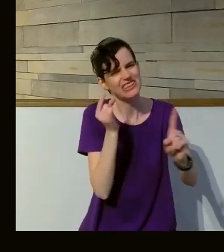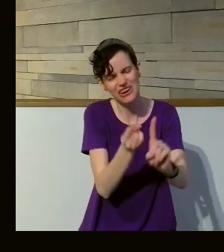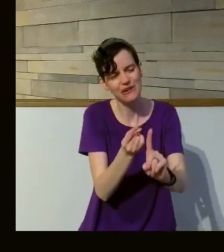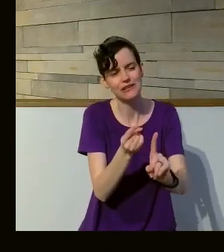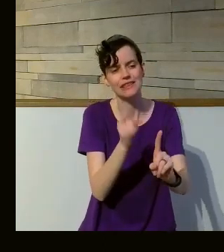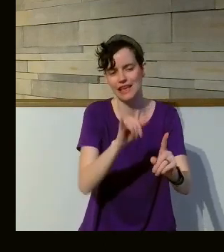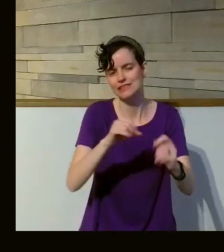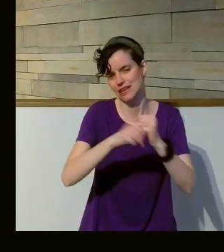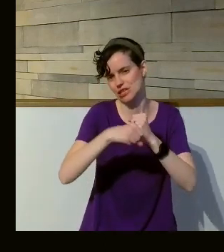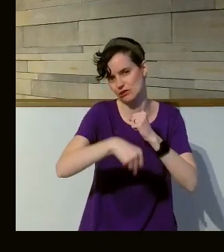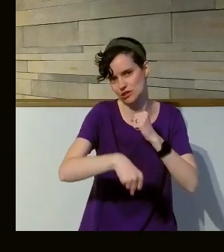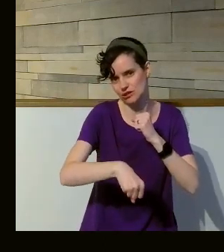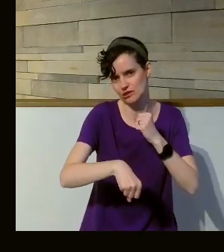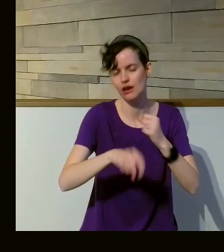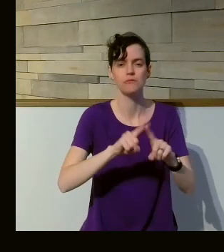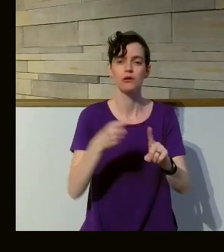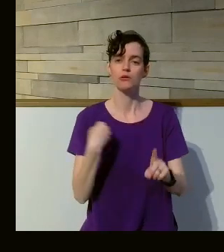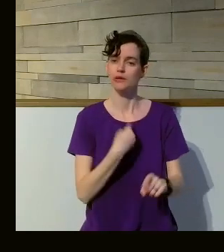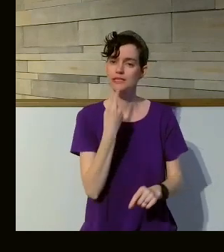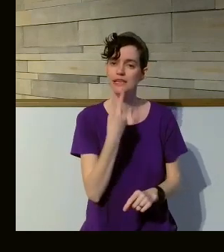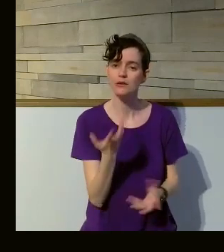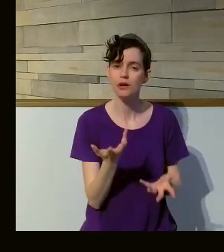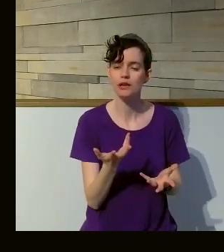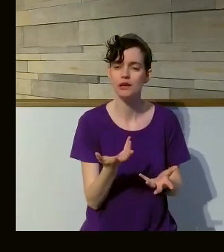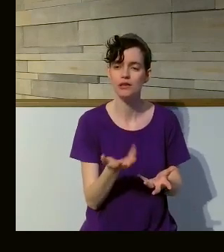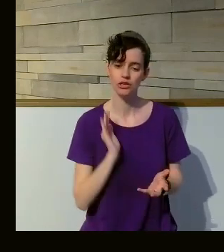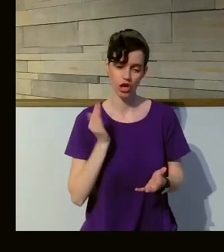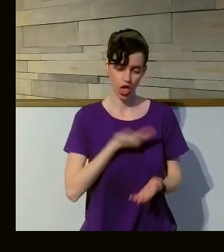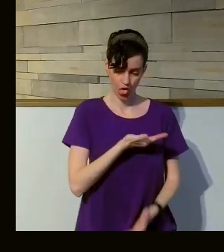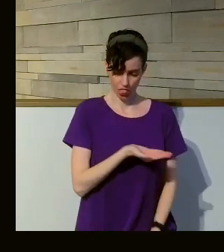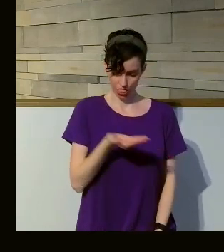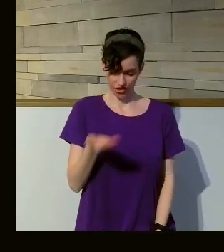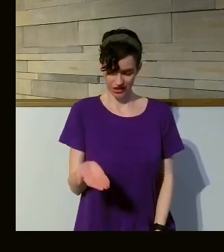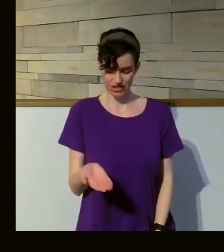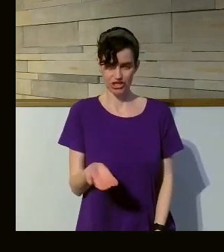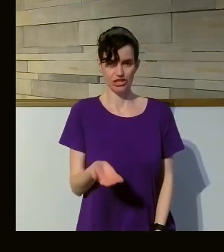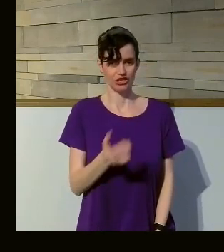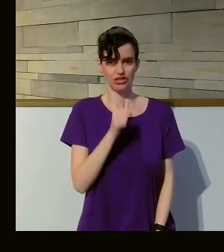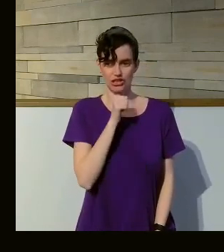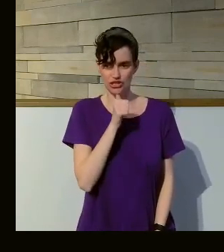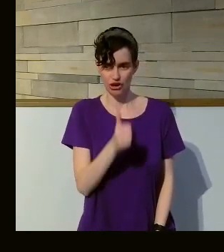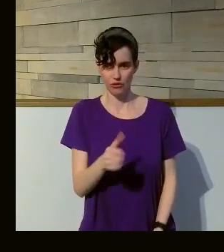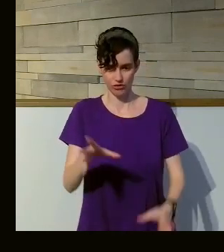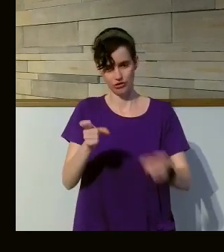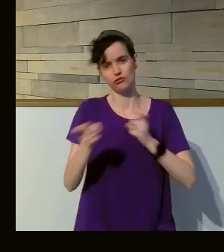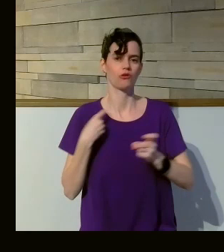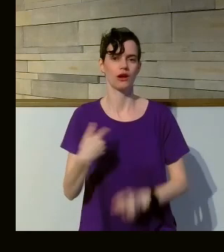it's hyperbole. But what we say, folks, is that our possessions don't possess